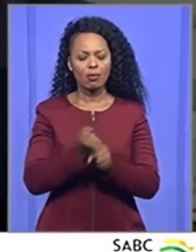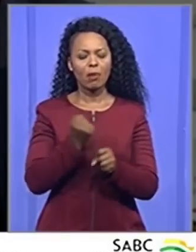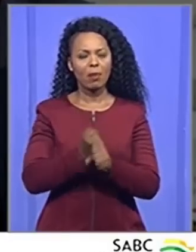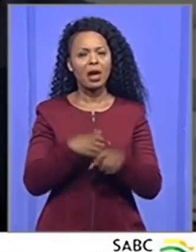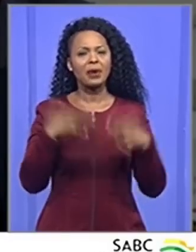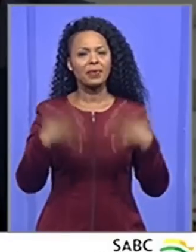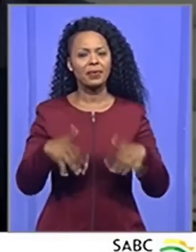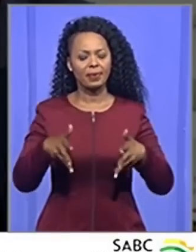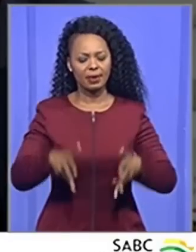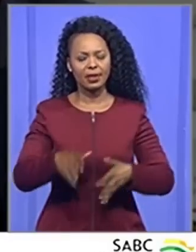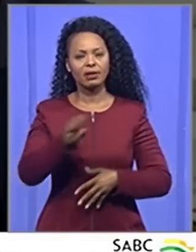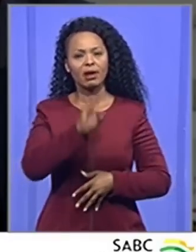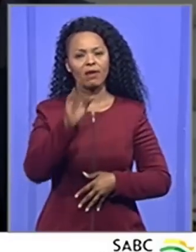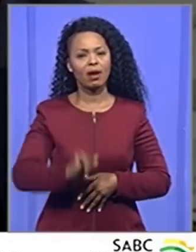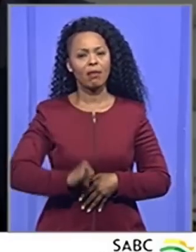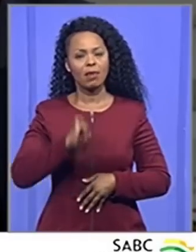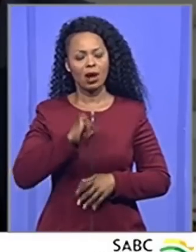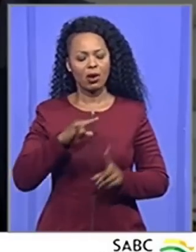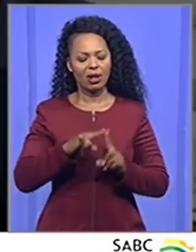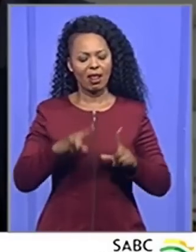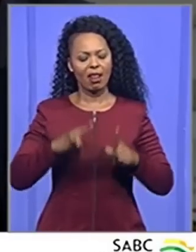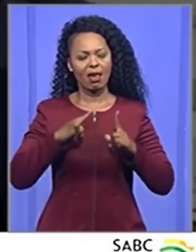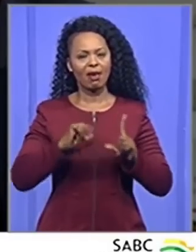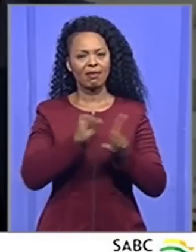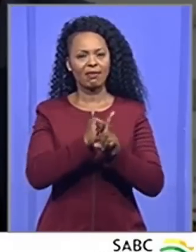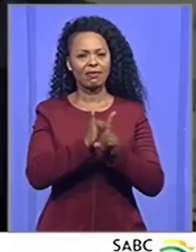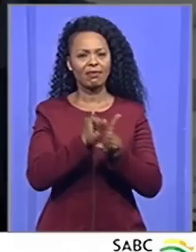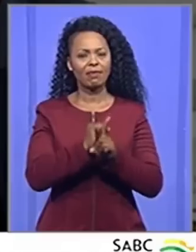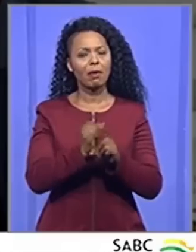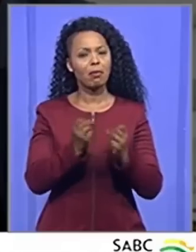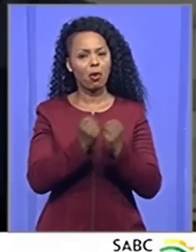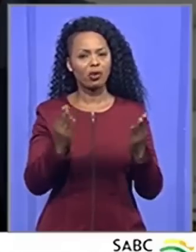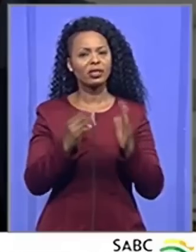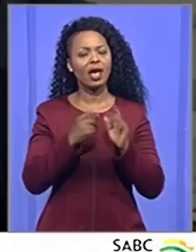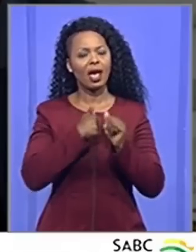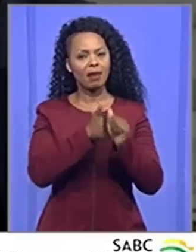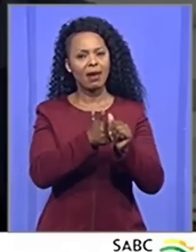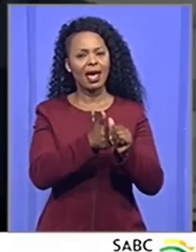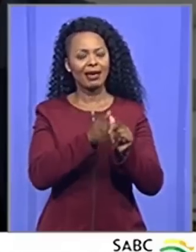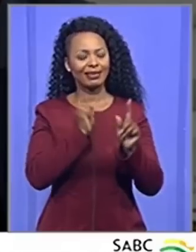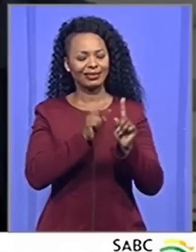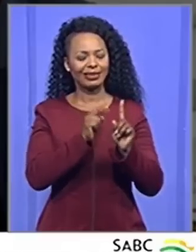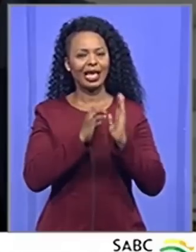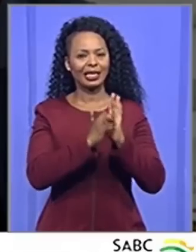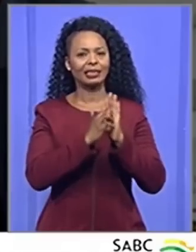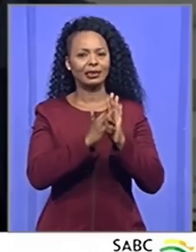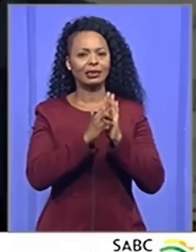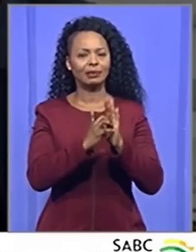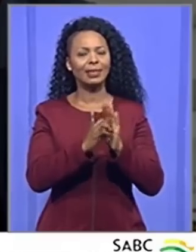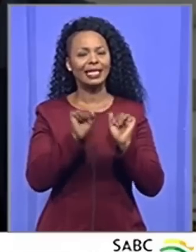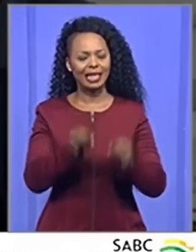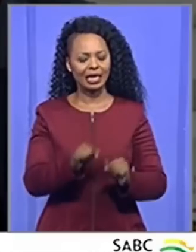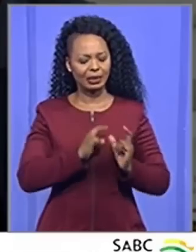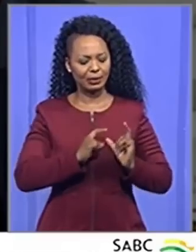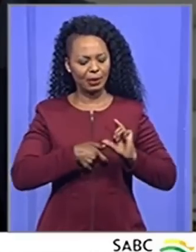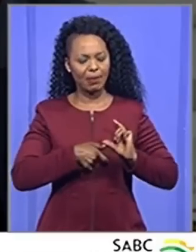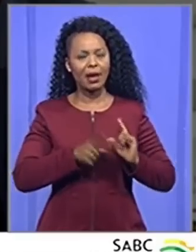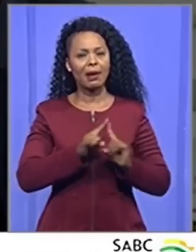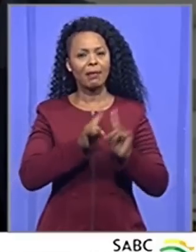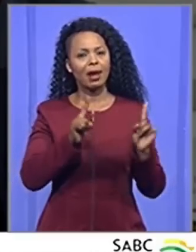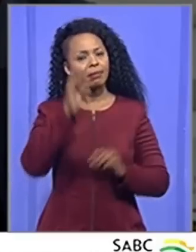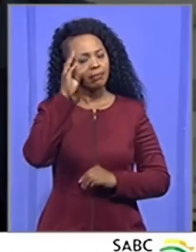Afrika Borwa mme re motlotlo haholo ka bophelo ba hae o sietse ba bangata mohlala mme re le ha re le bohloko empa se se leng